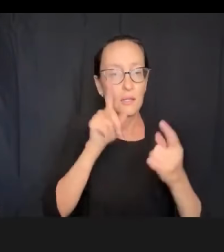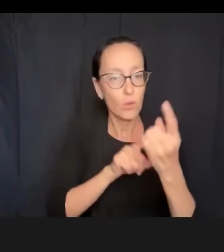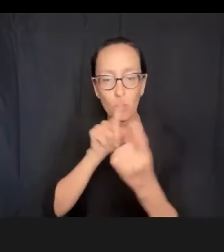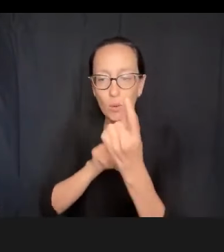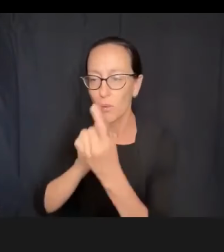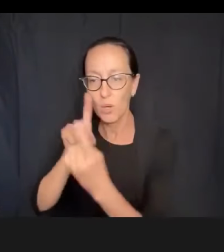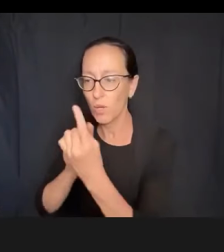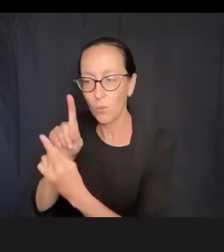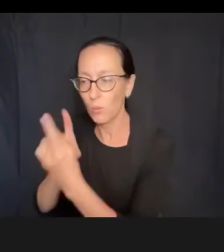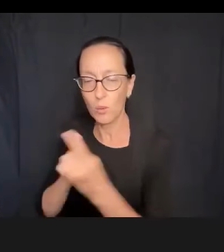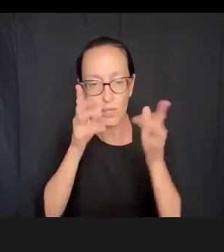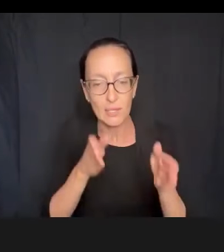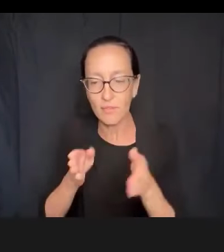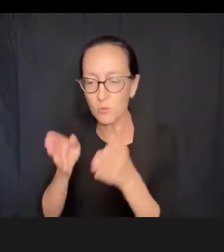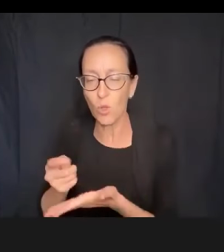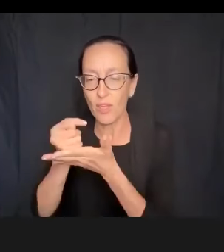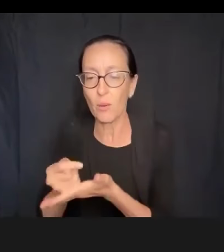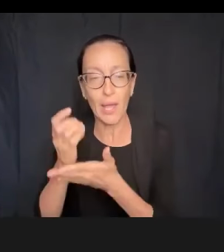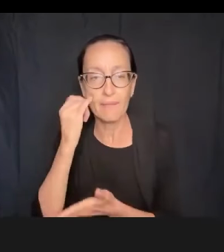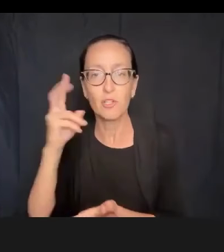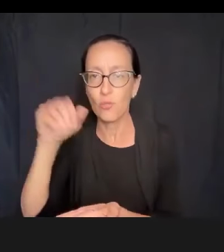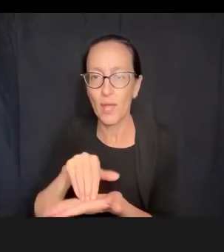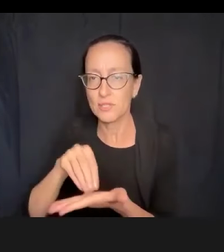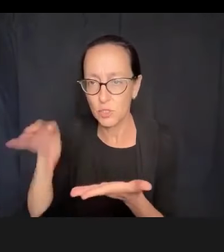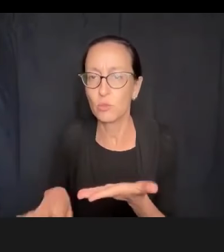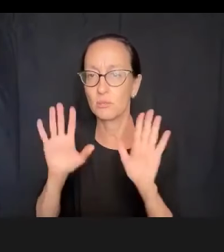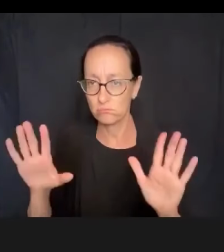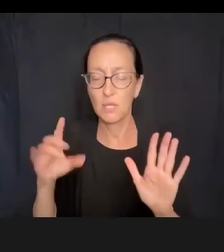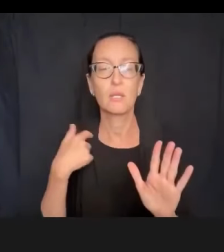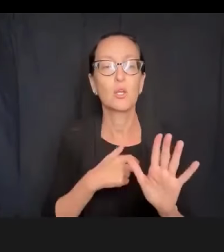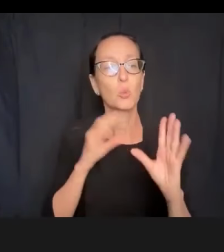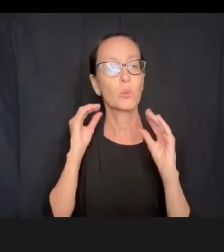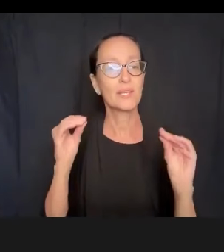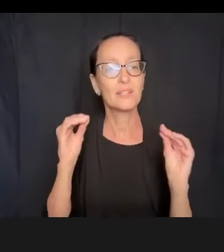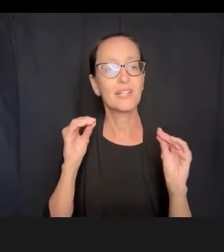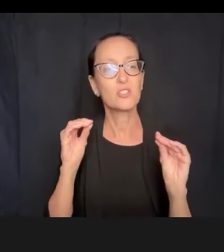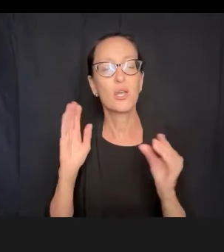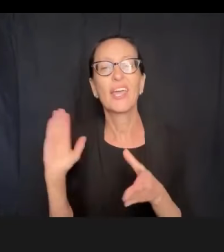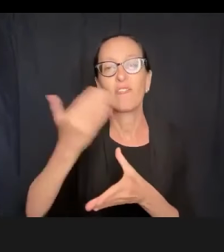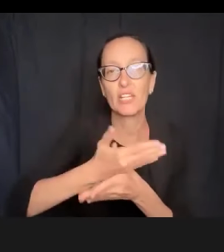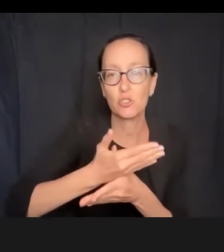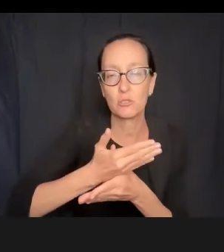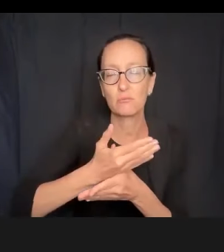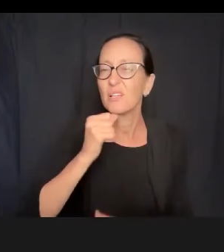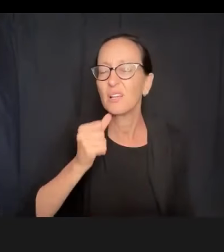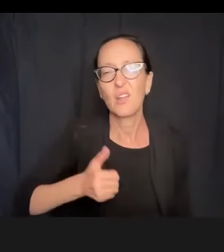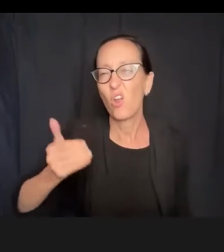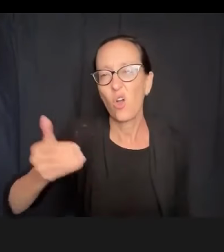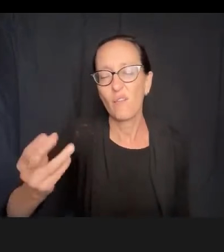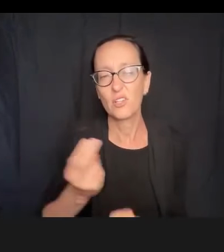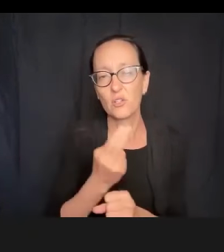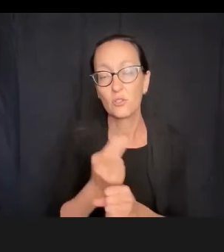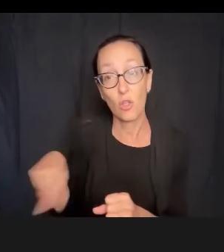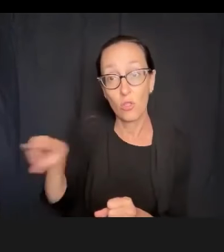school of 2,000 students. So we teach an intervention. We don't use this one very often, typically for those with more direct experience